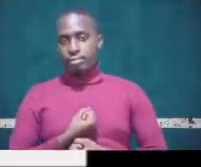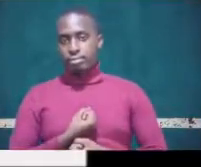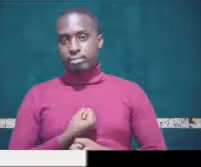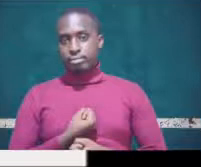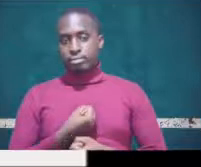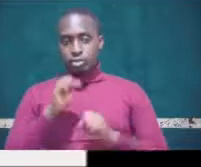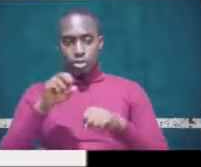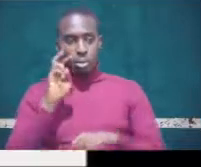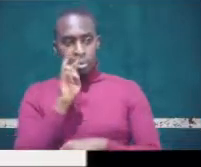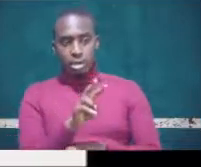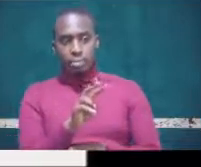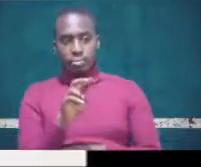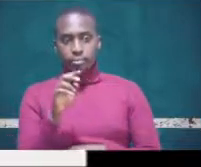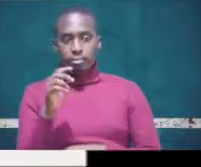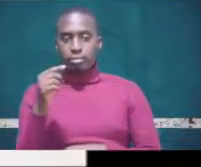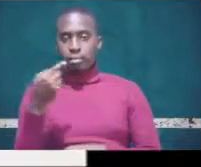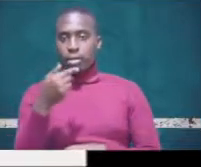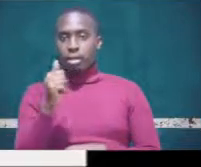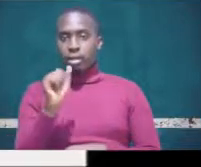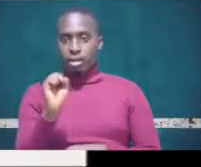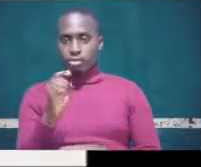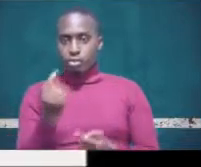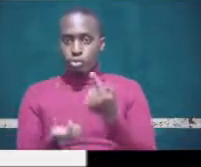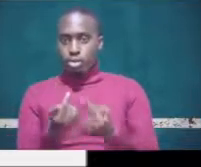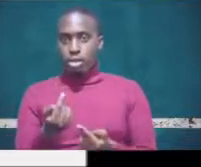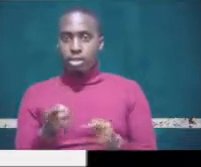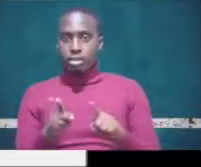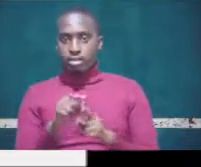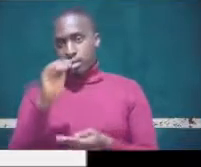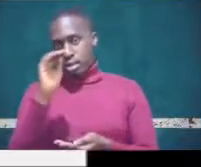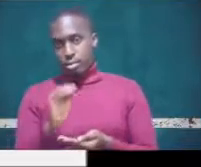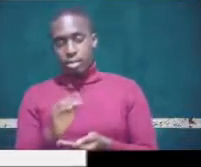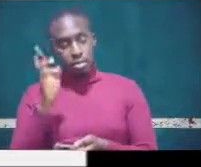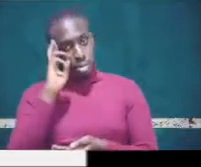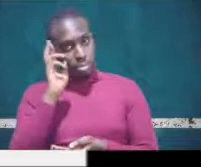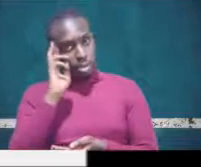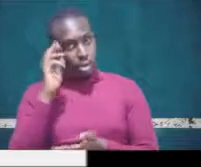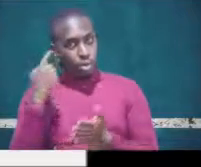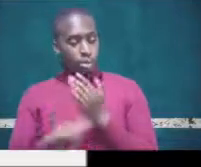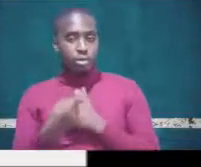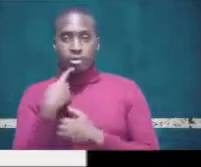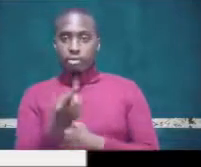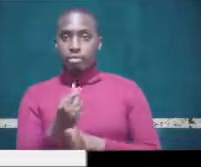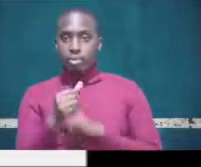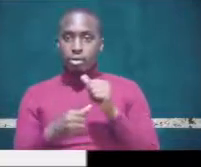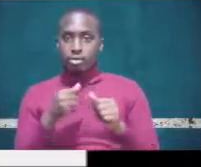You can even look at that gas cooker that we have. It simplifies the task. Remember what we talked about,